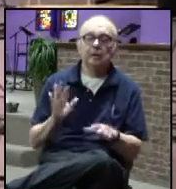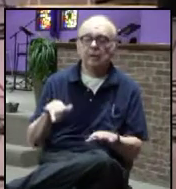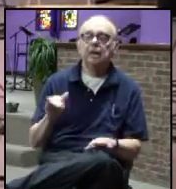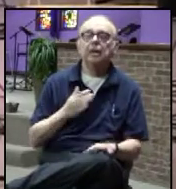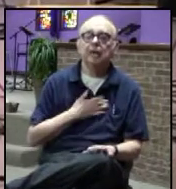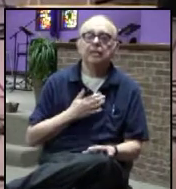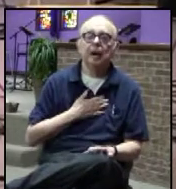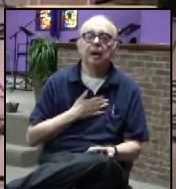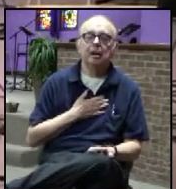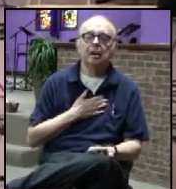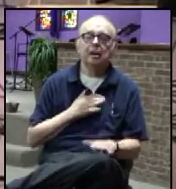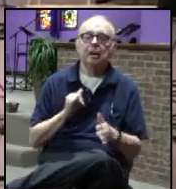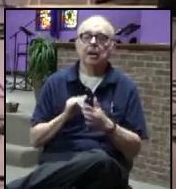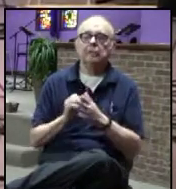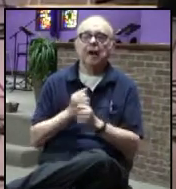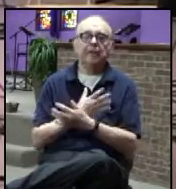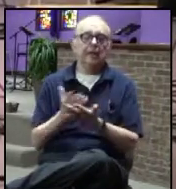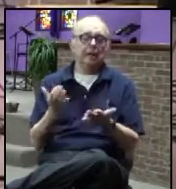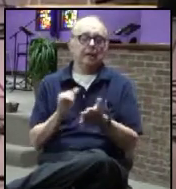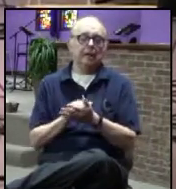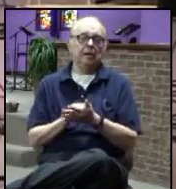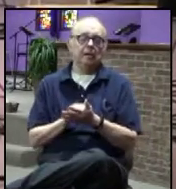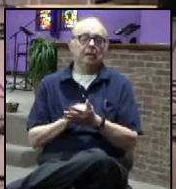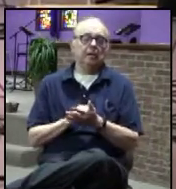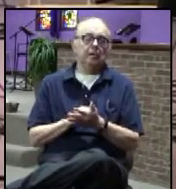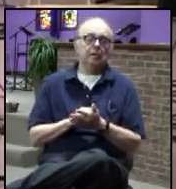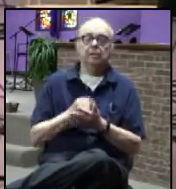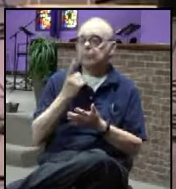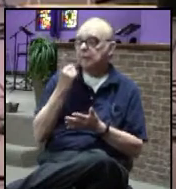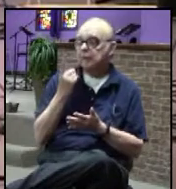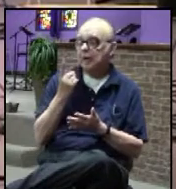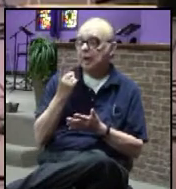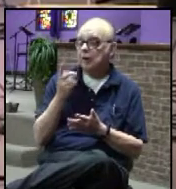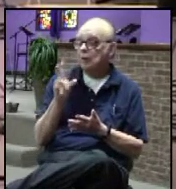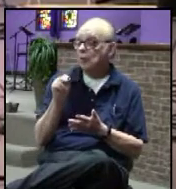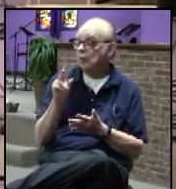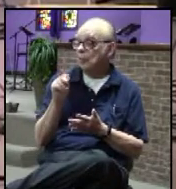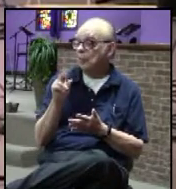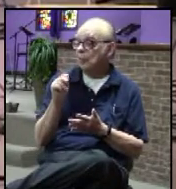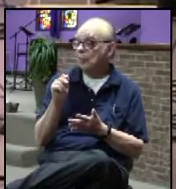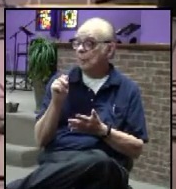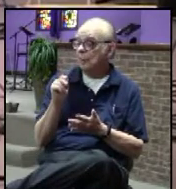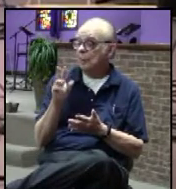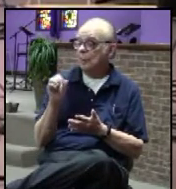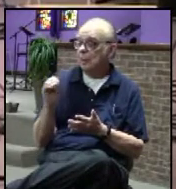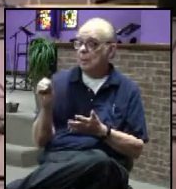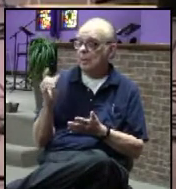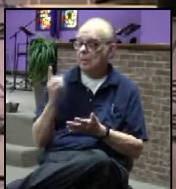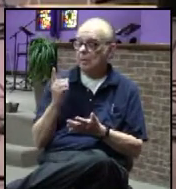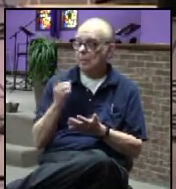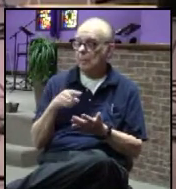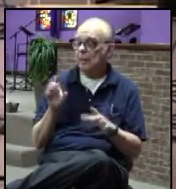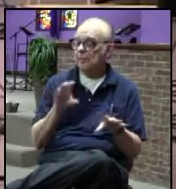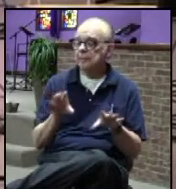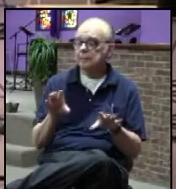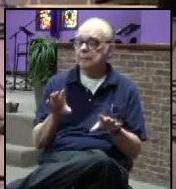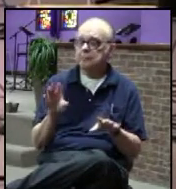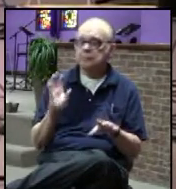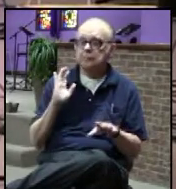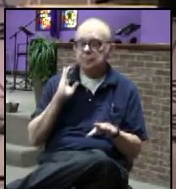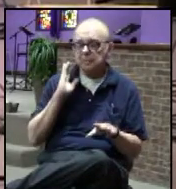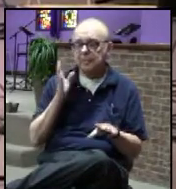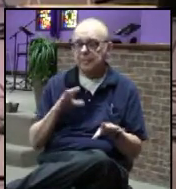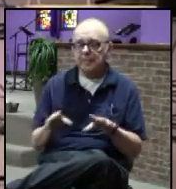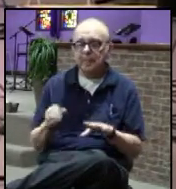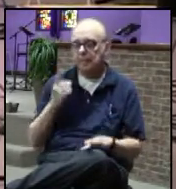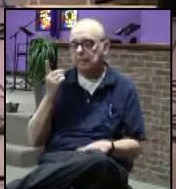it's mine. This is my creation. Failing to realize, And so what do we got to do if we're going